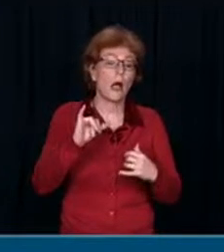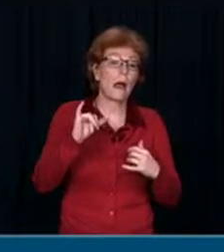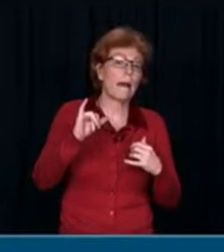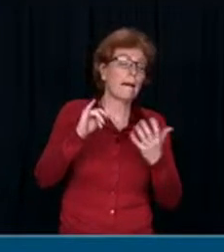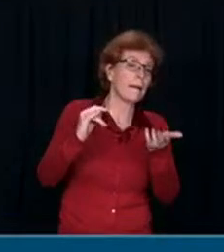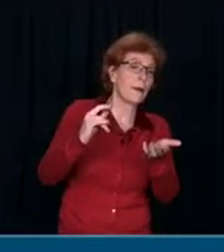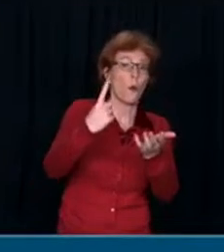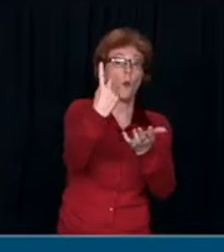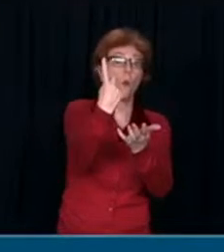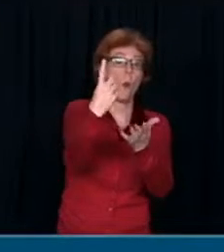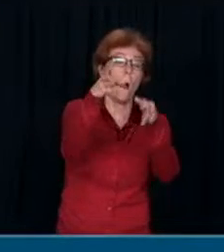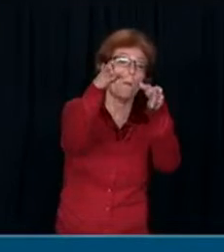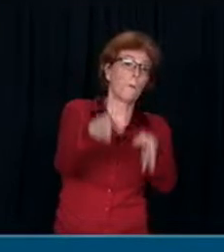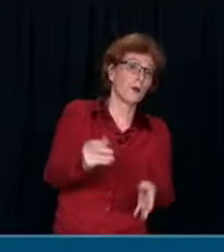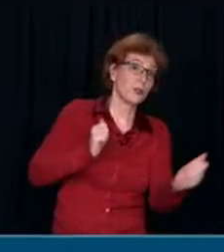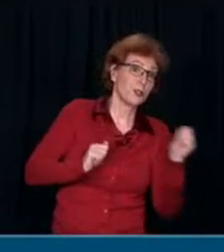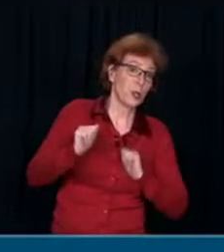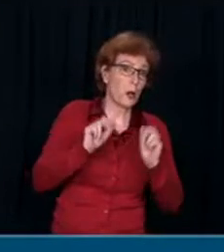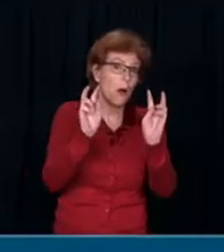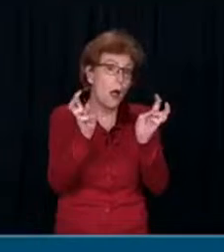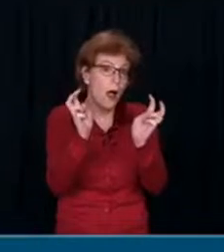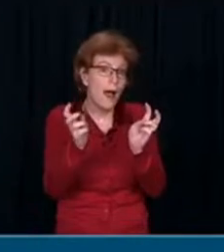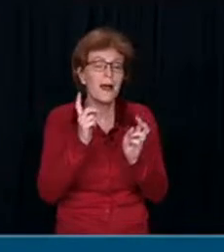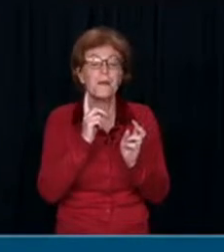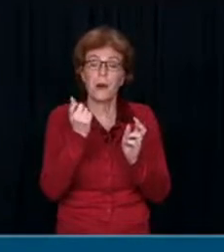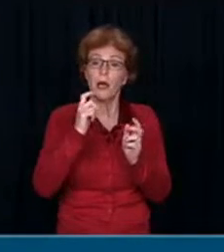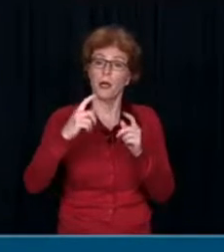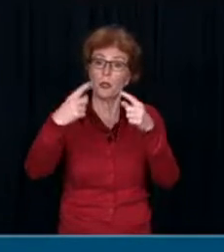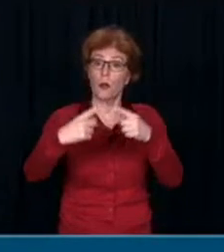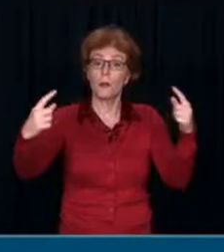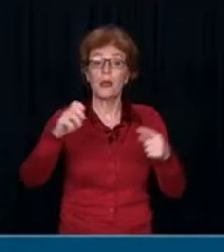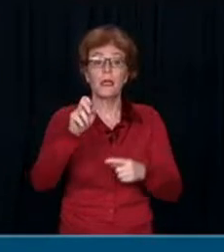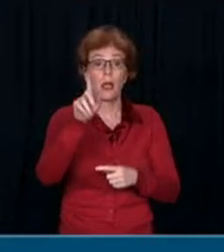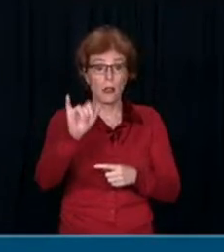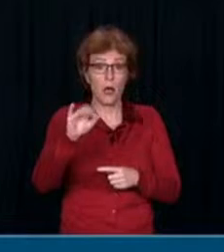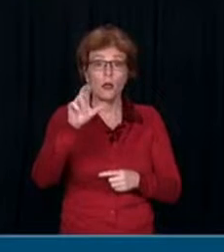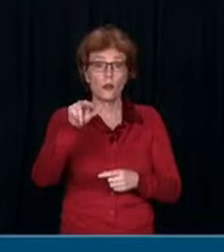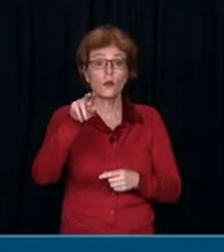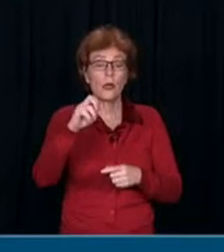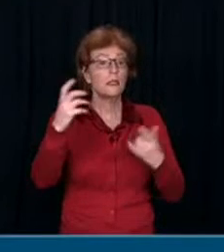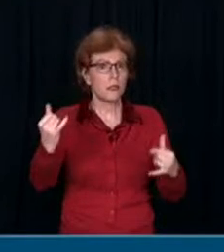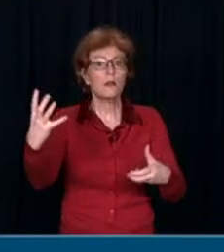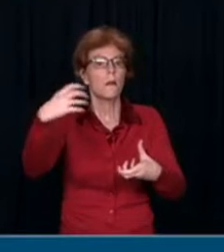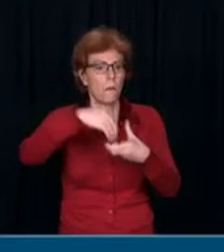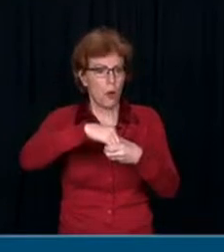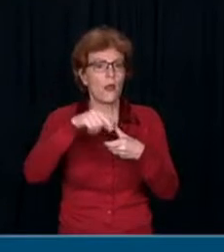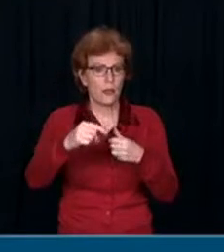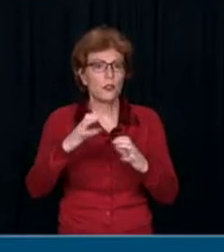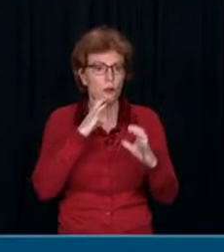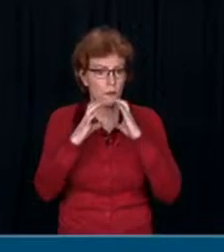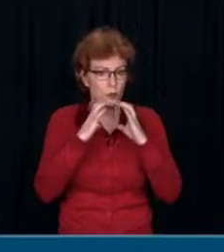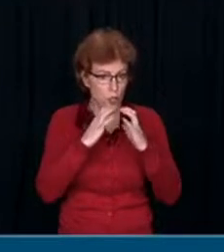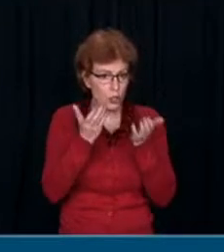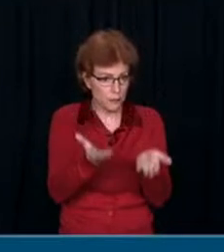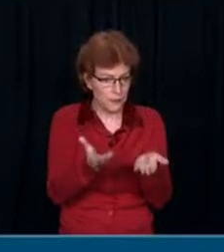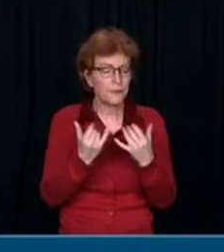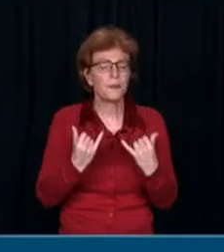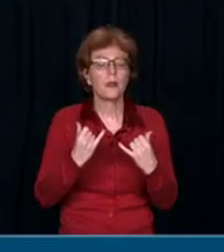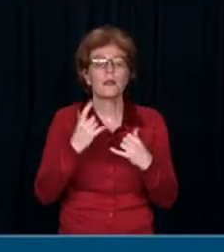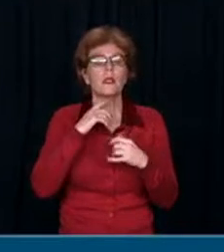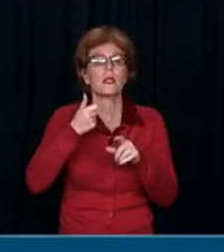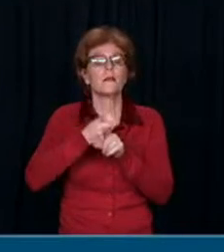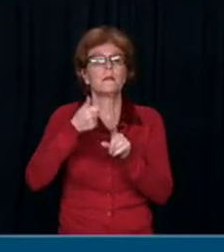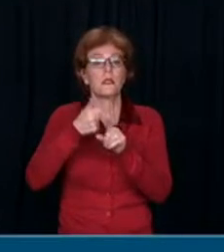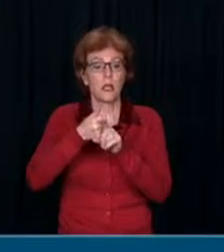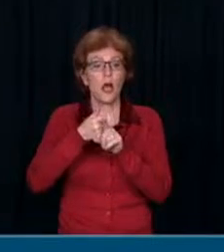show to those watching, Right. But your opponent, Eli Crane, is still very much a part of this conversation. Mm-hmm. He is the incumbent